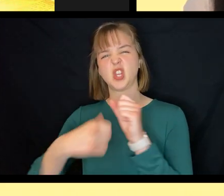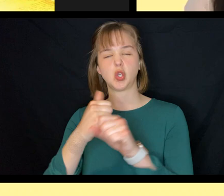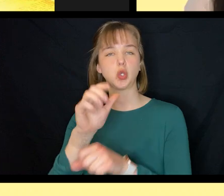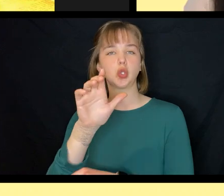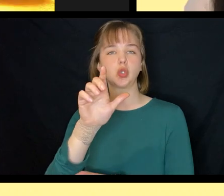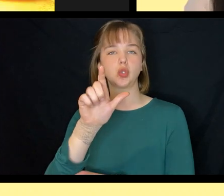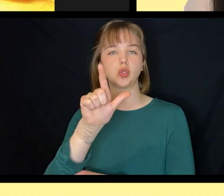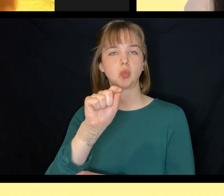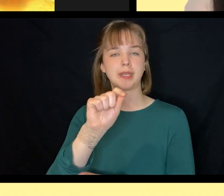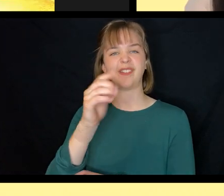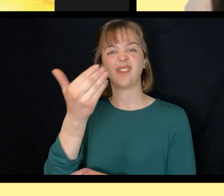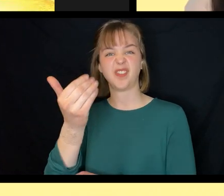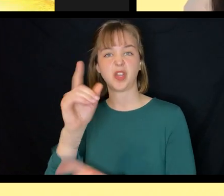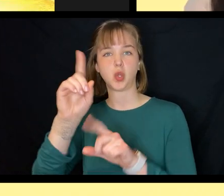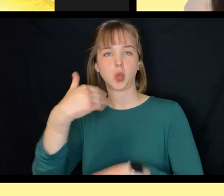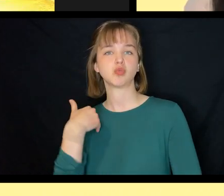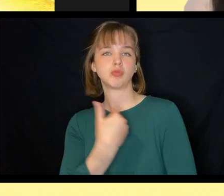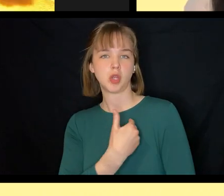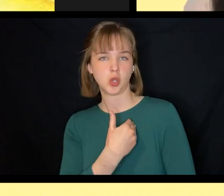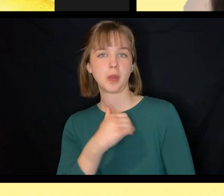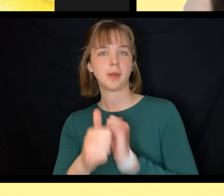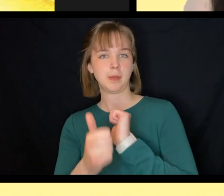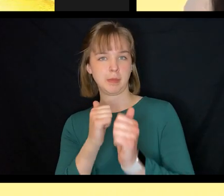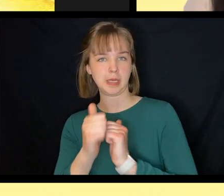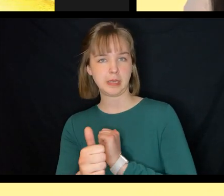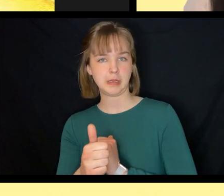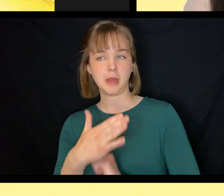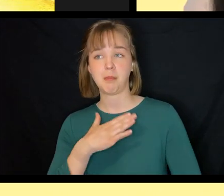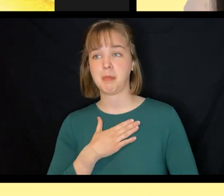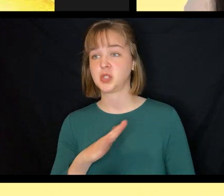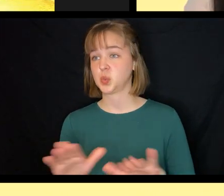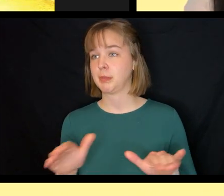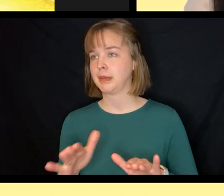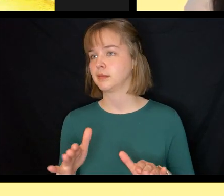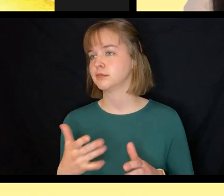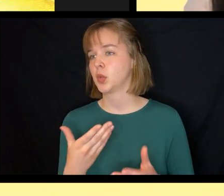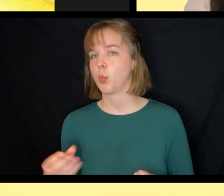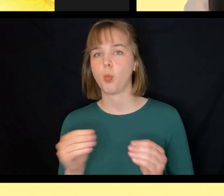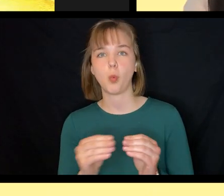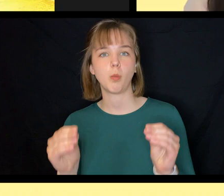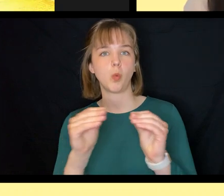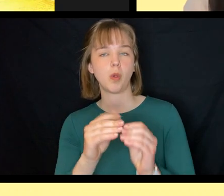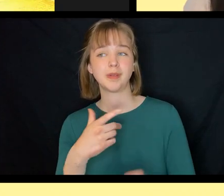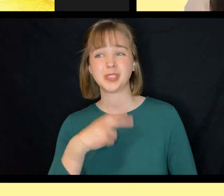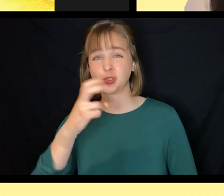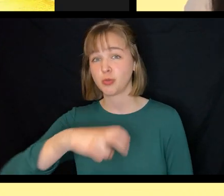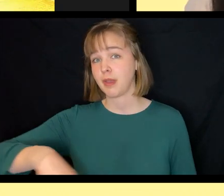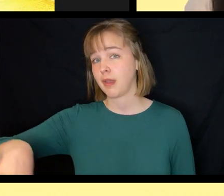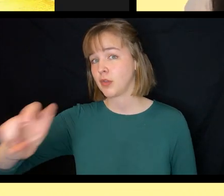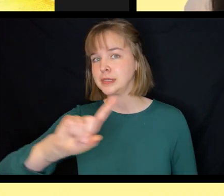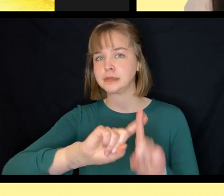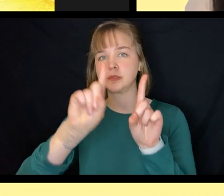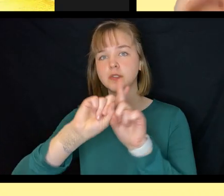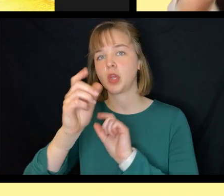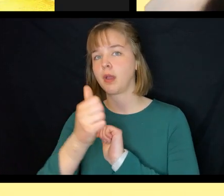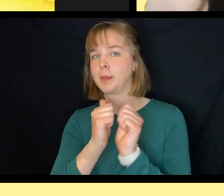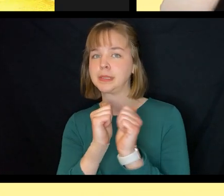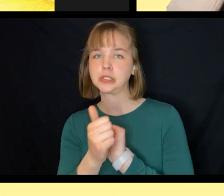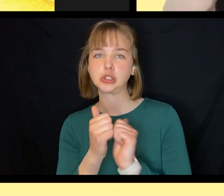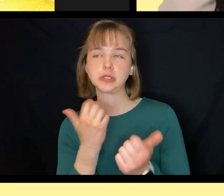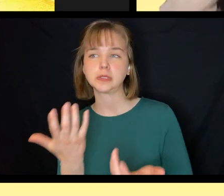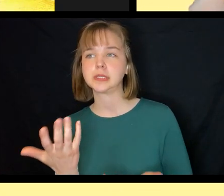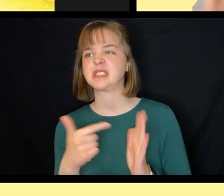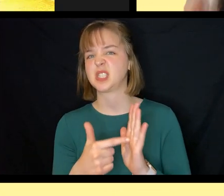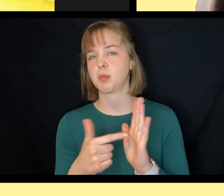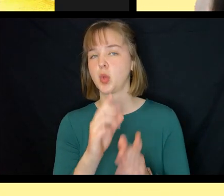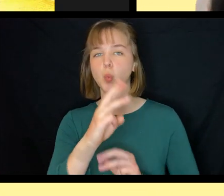2015. And then sort of just kind of escalated from there. I've gotten to travel all over the world, swim in different